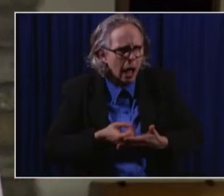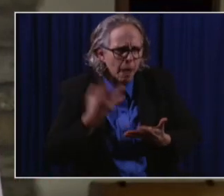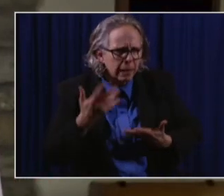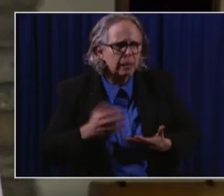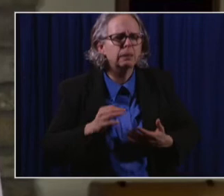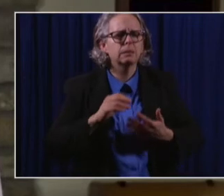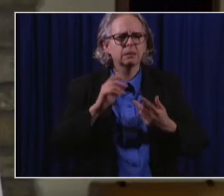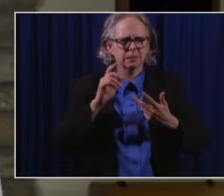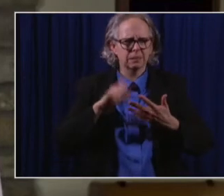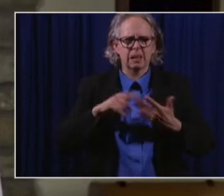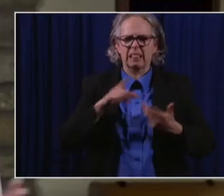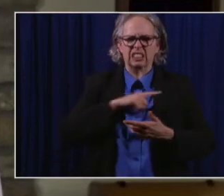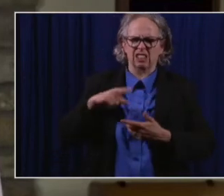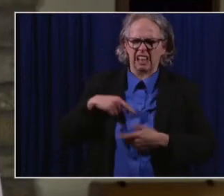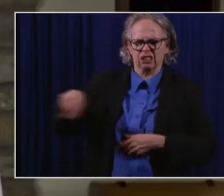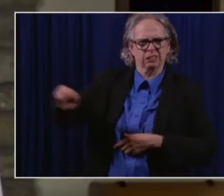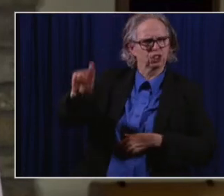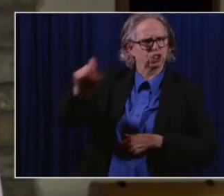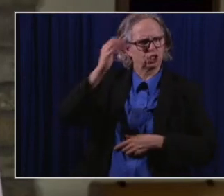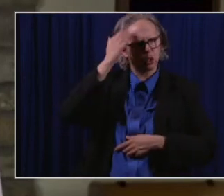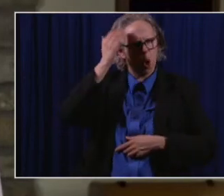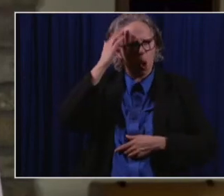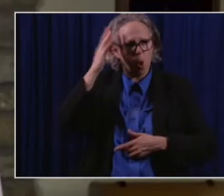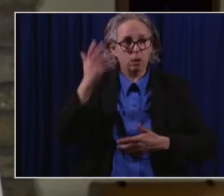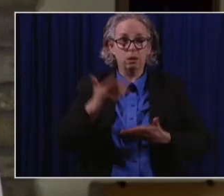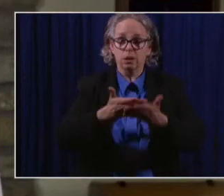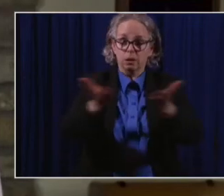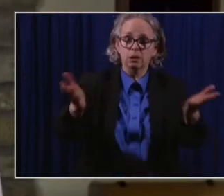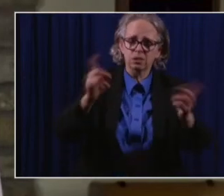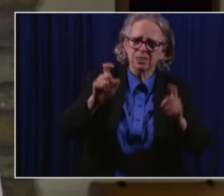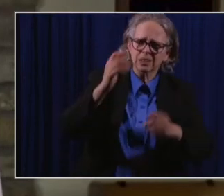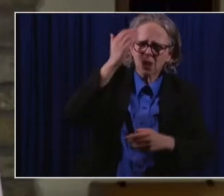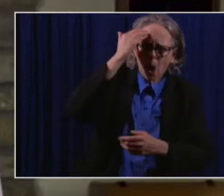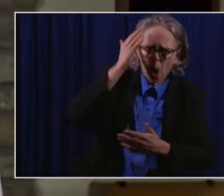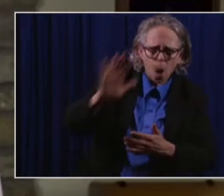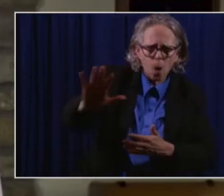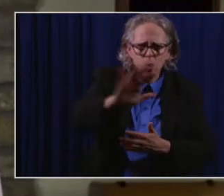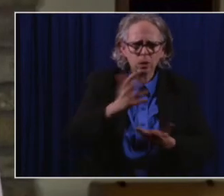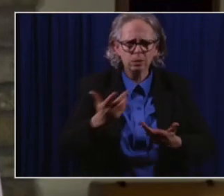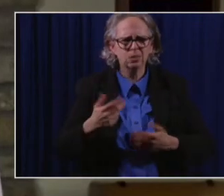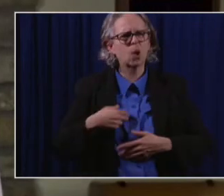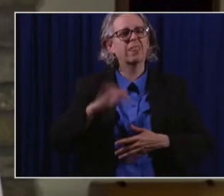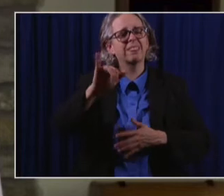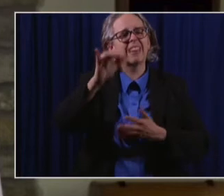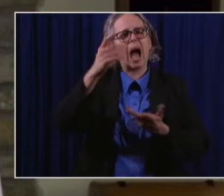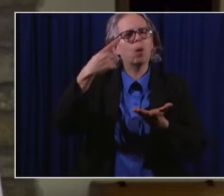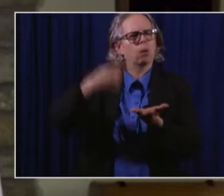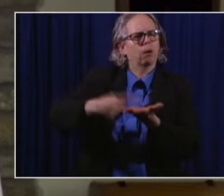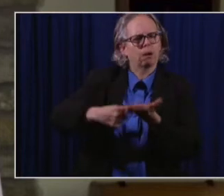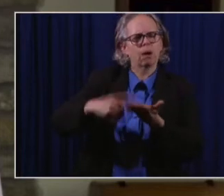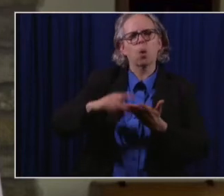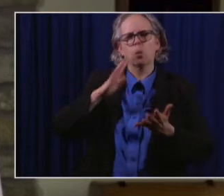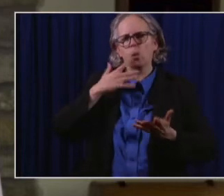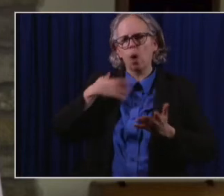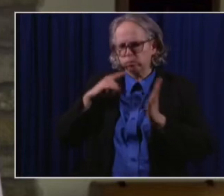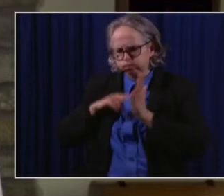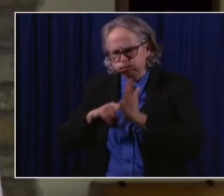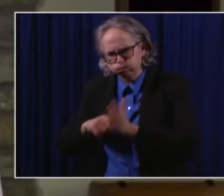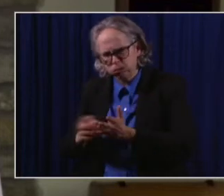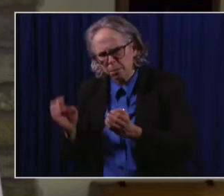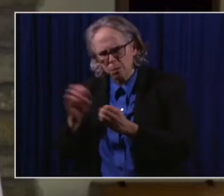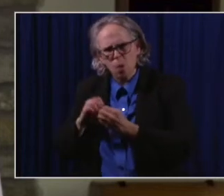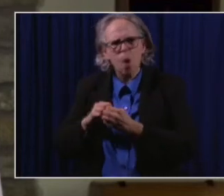to know, because they affect the health of all of us. So I'll get back to you on that, but certainly more information is